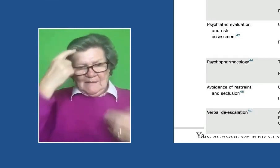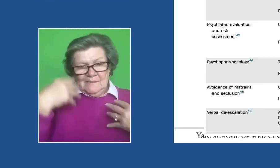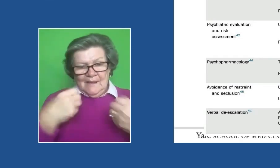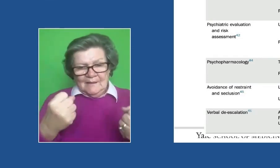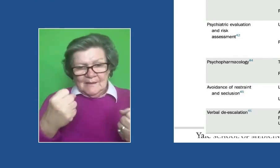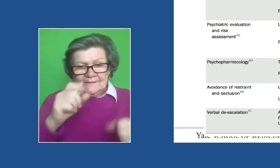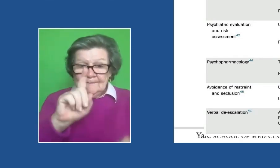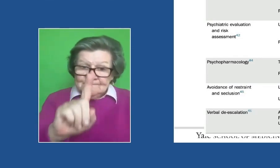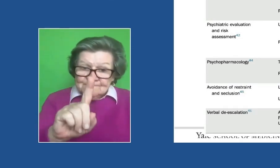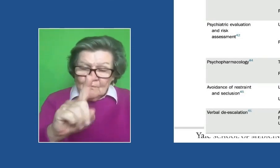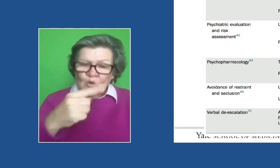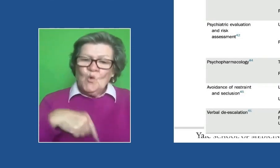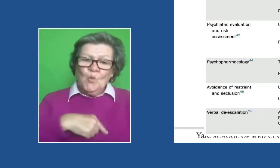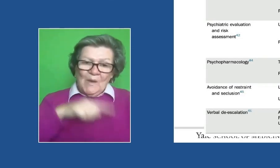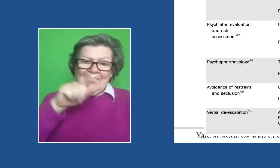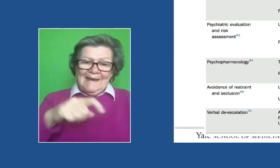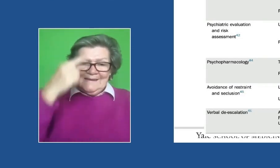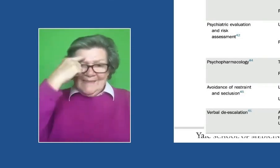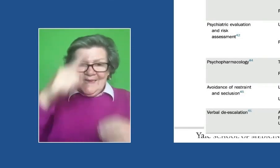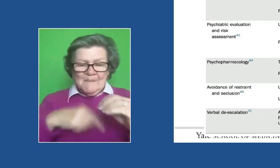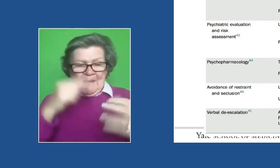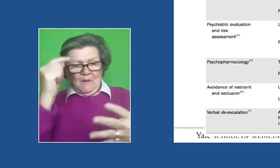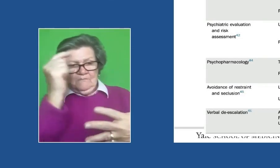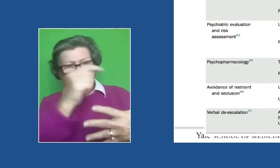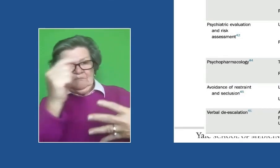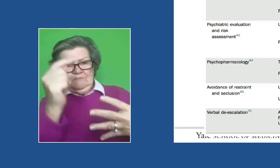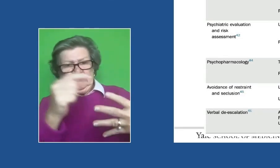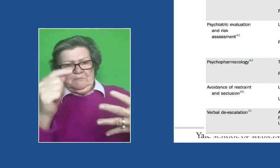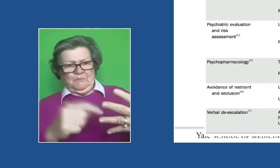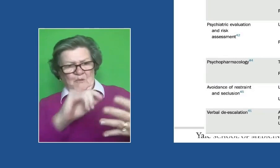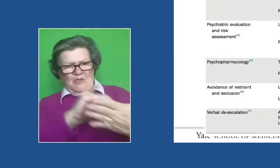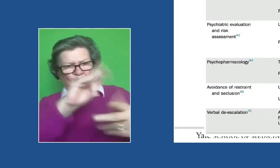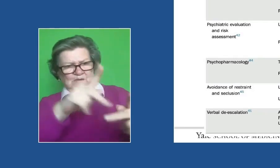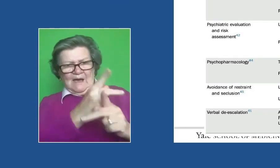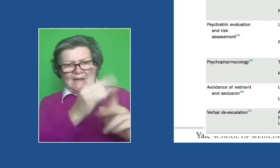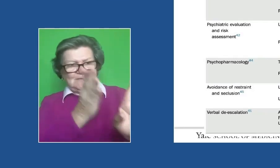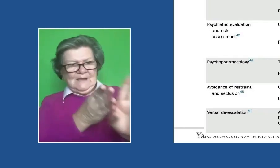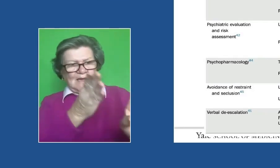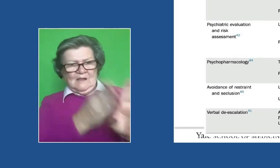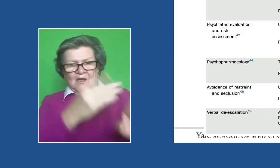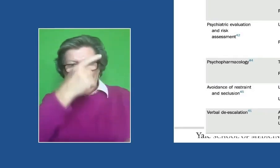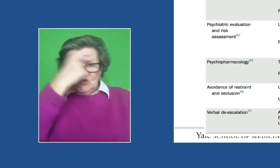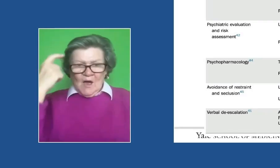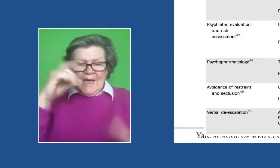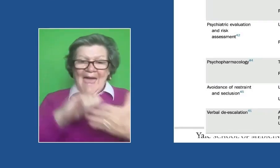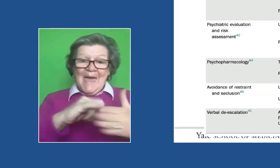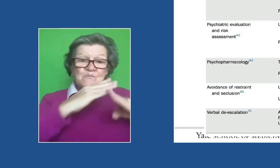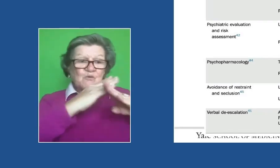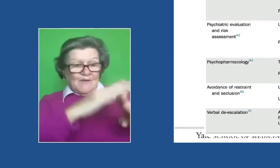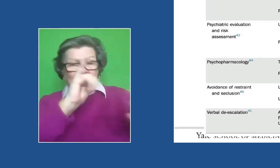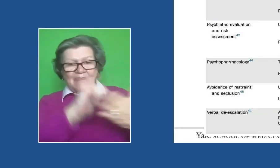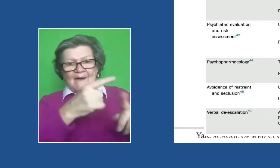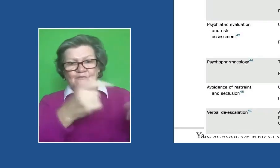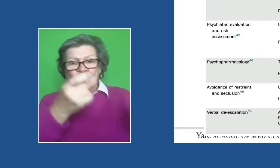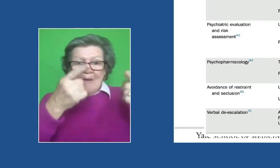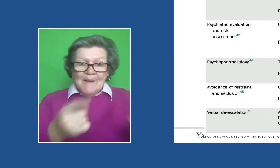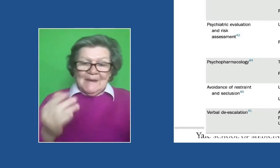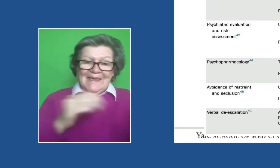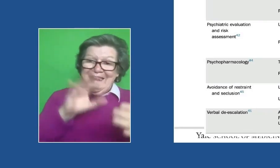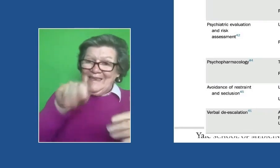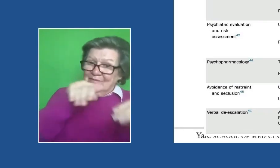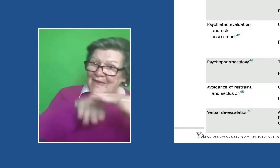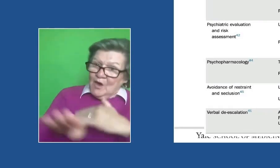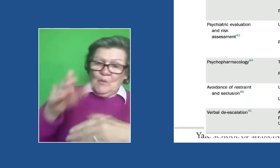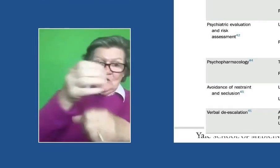think about those incidents of psychological trauma and try to prevent that from happening again when they seek care or when they interact with